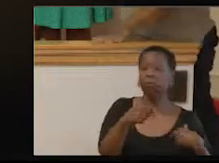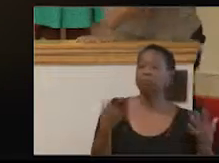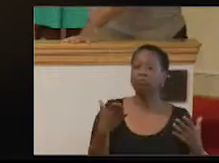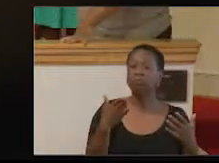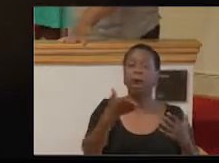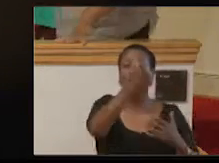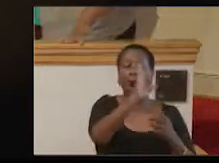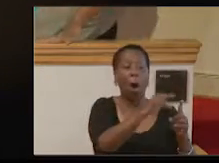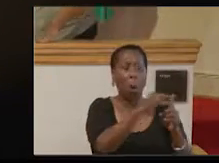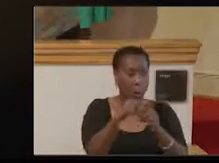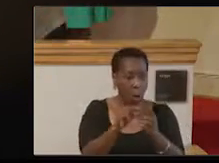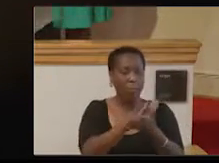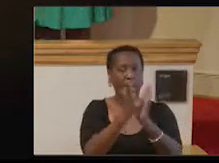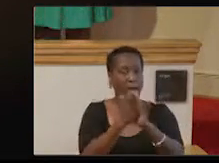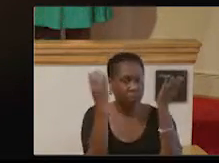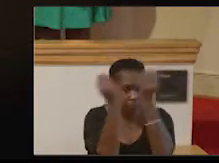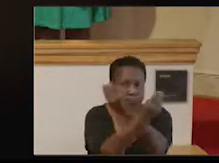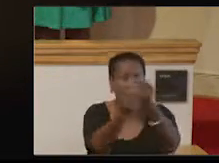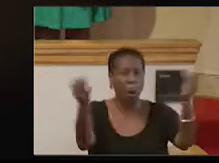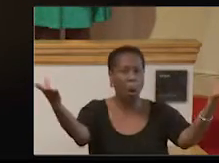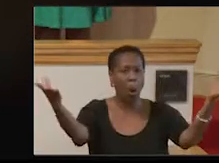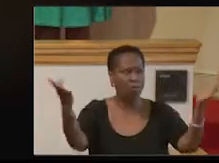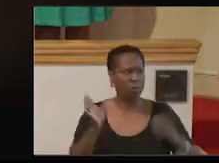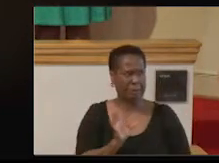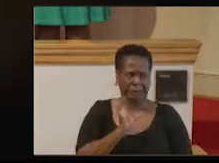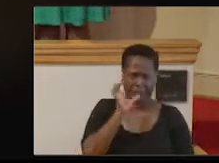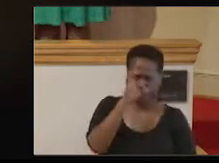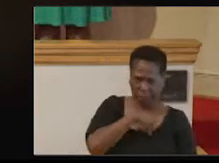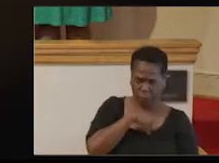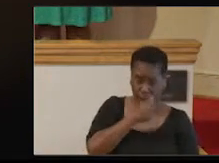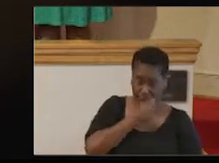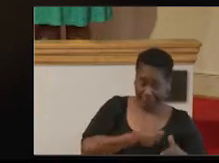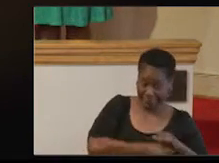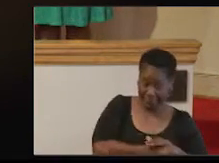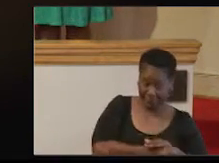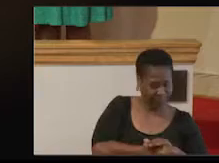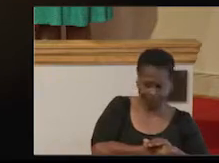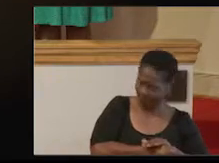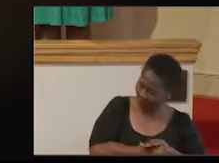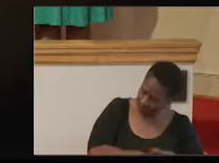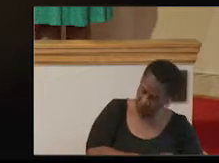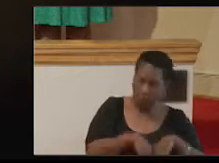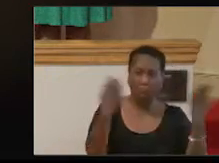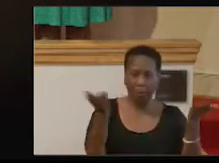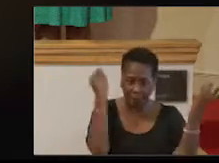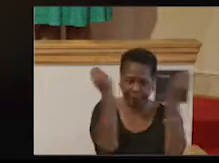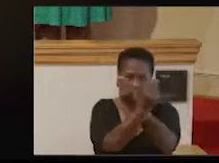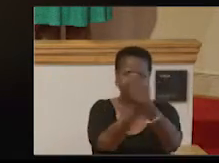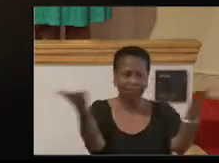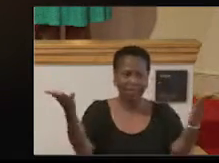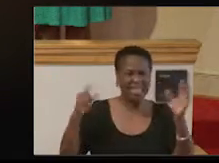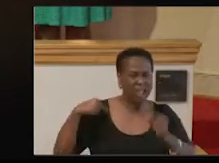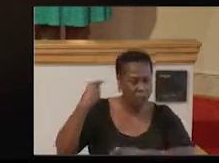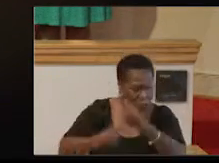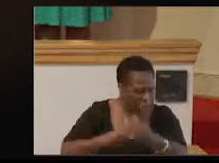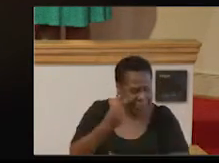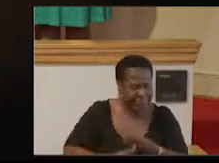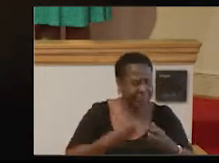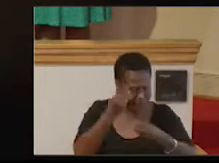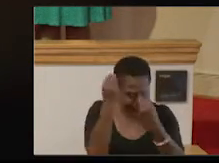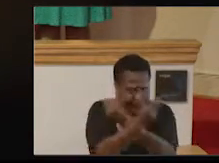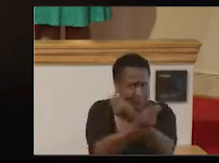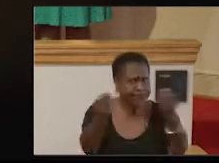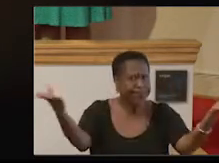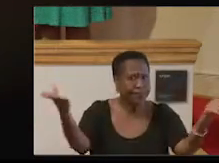God fully known, the mystery that has been hidden throughout the ages and generations, but has now